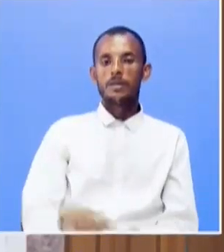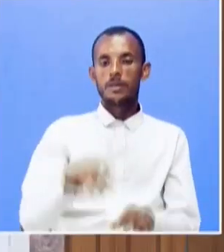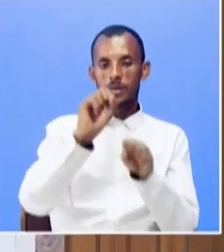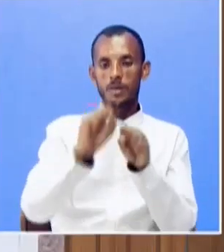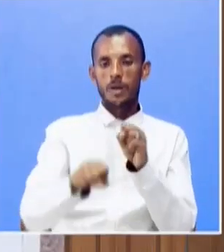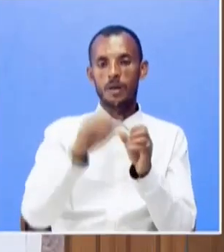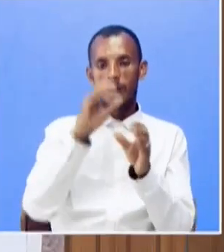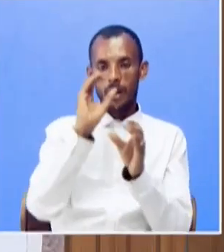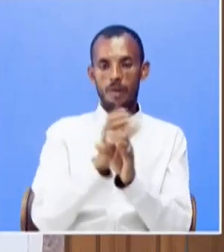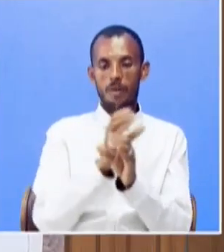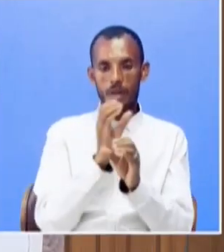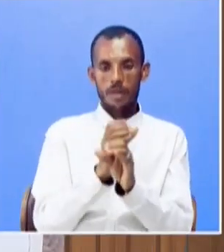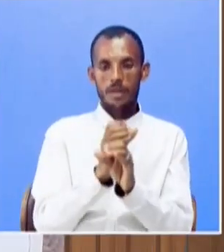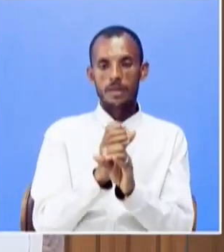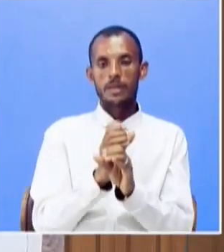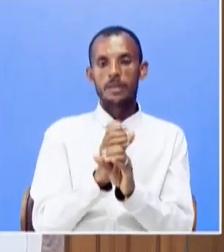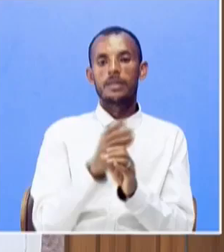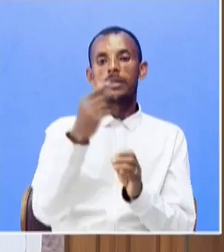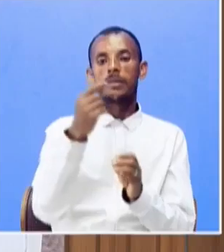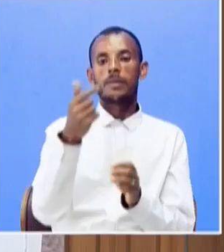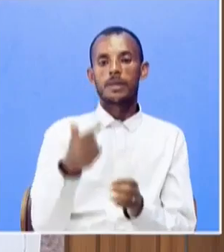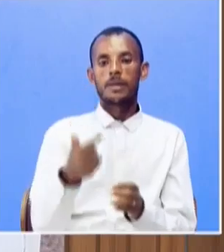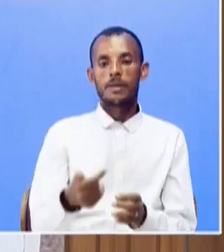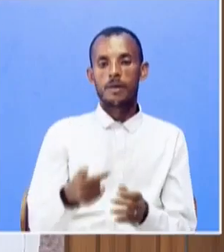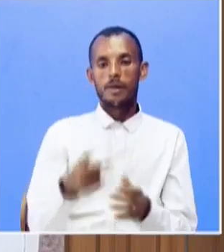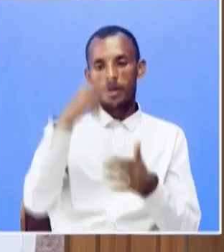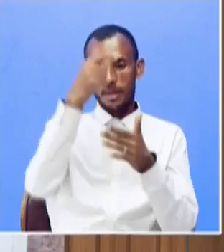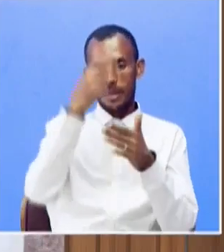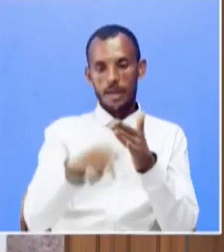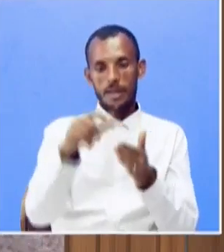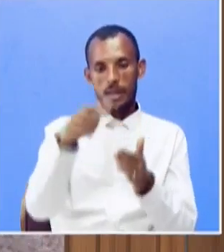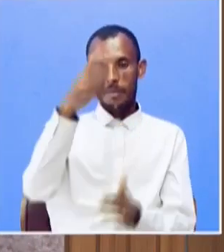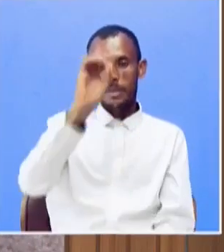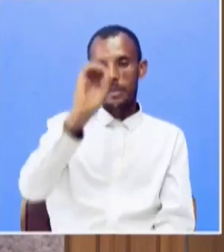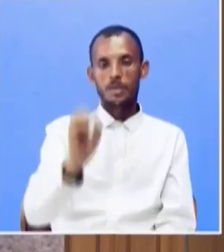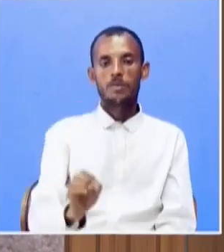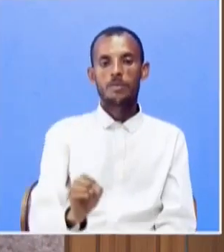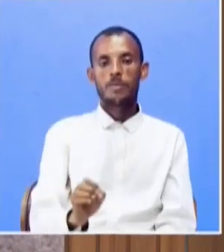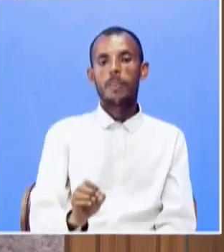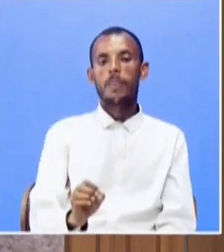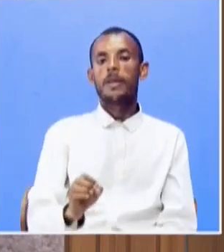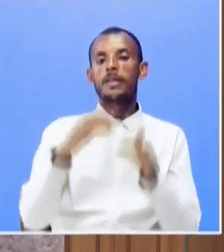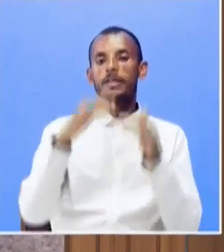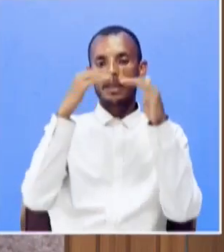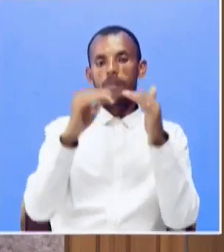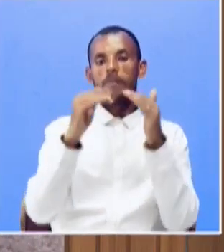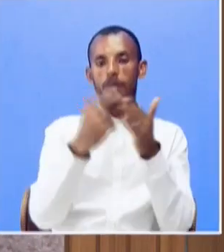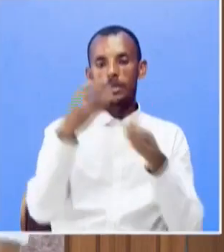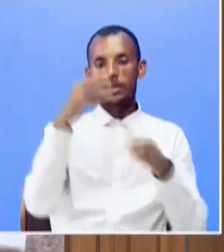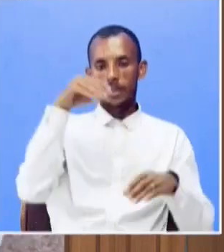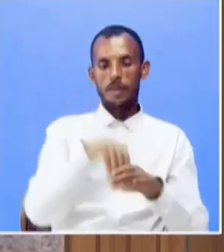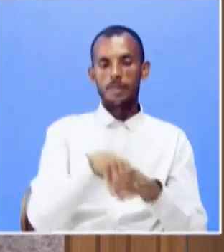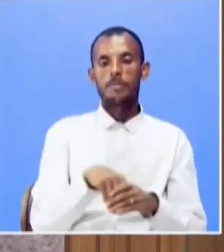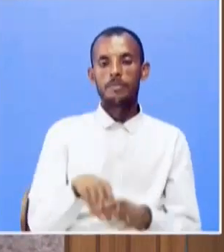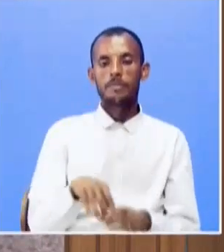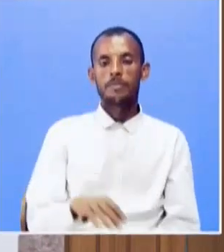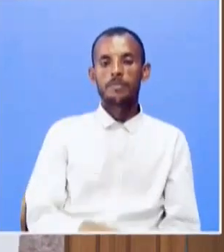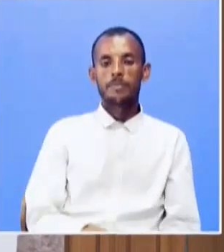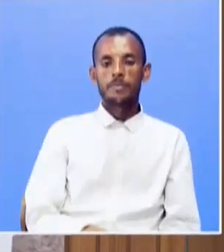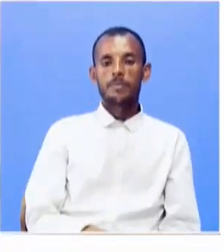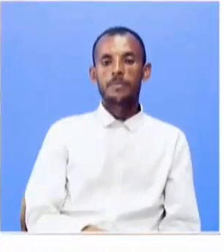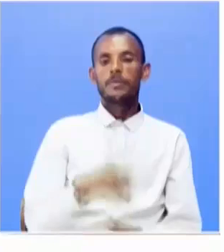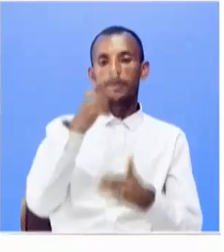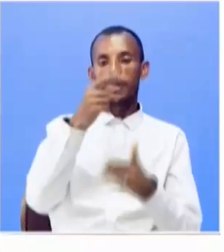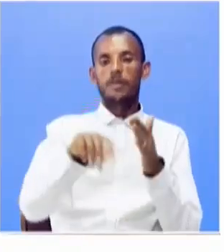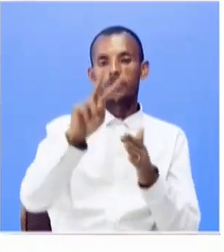have to calculate the money, the tax 10% of the interval of this income. Therefore, tax 2 will